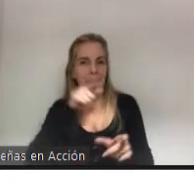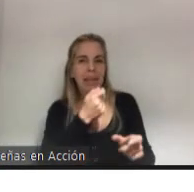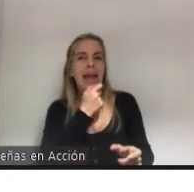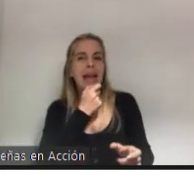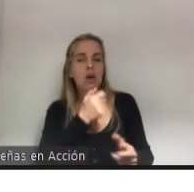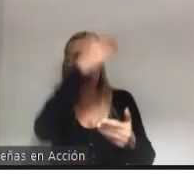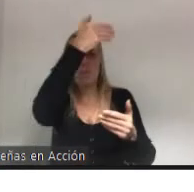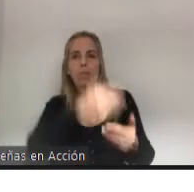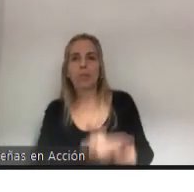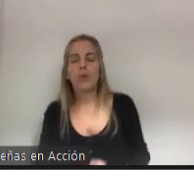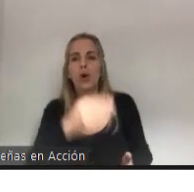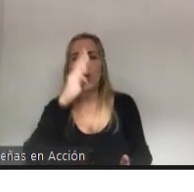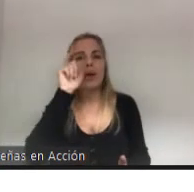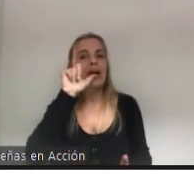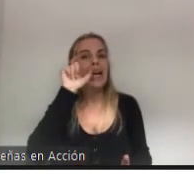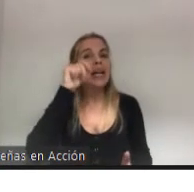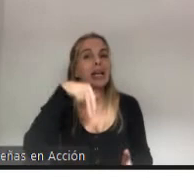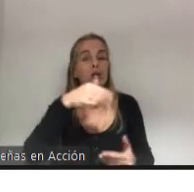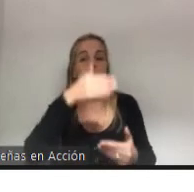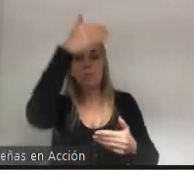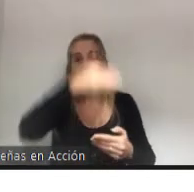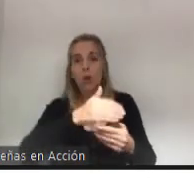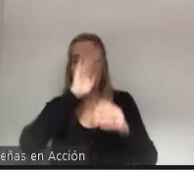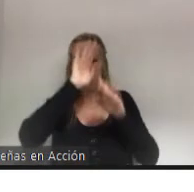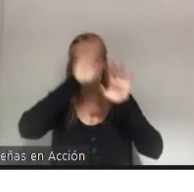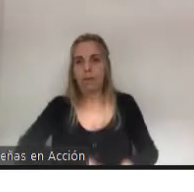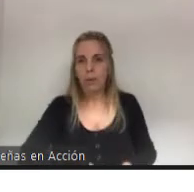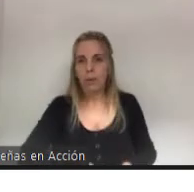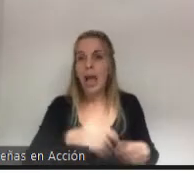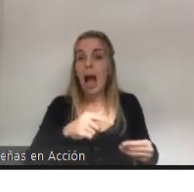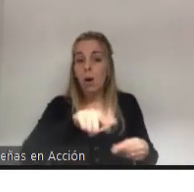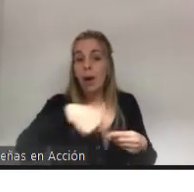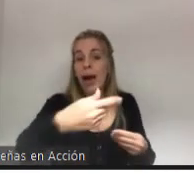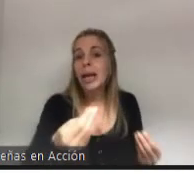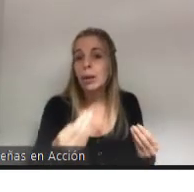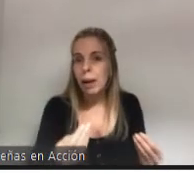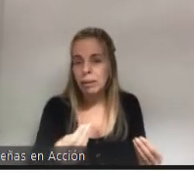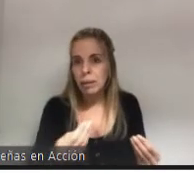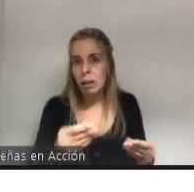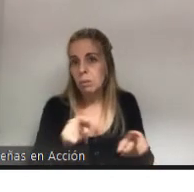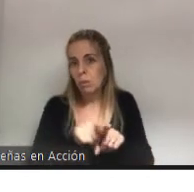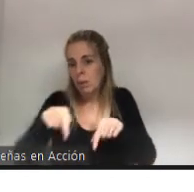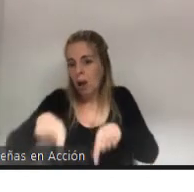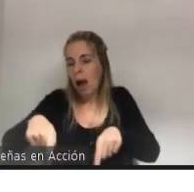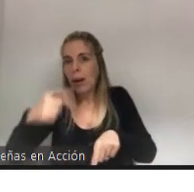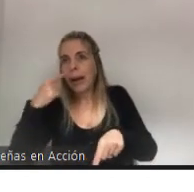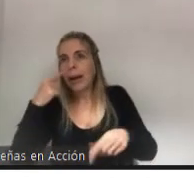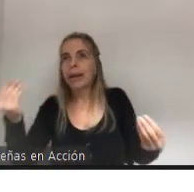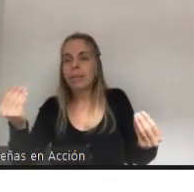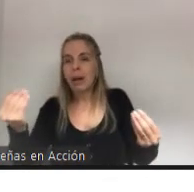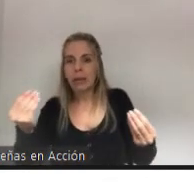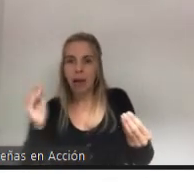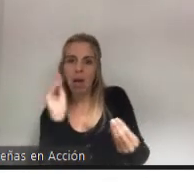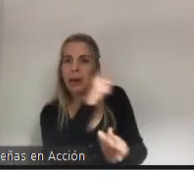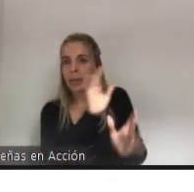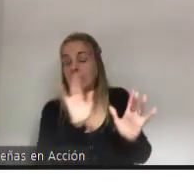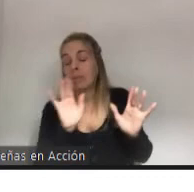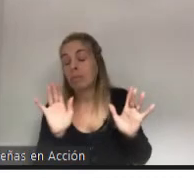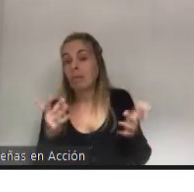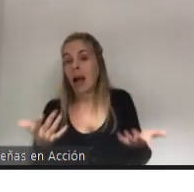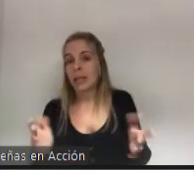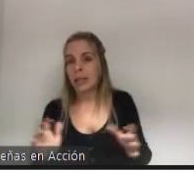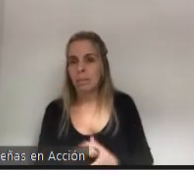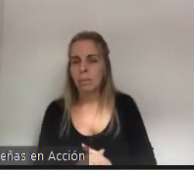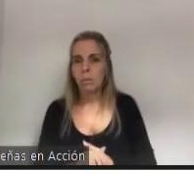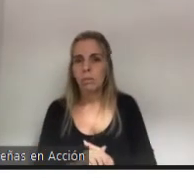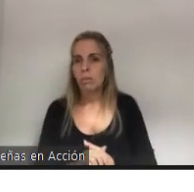of the wall, then if the wall fell apart, what will happen beginning on now? I